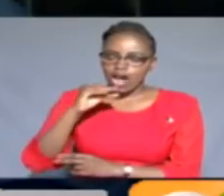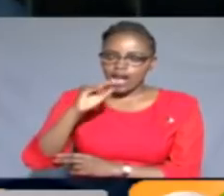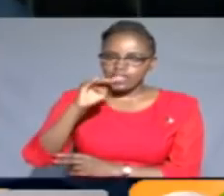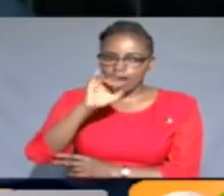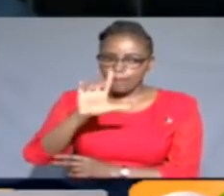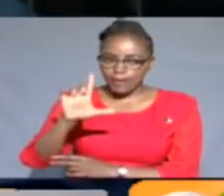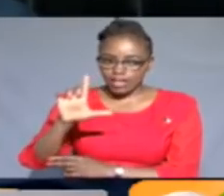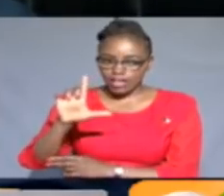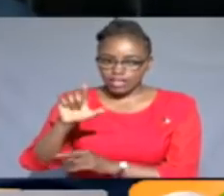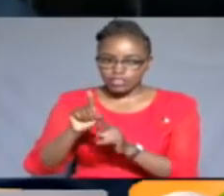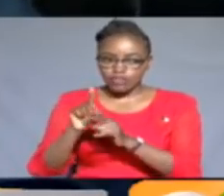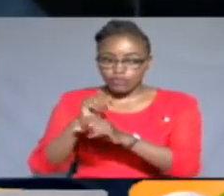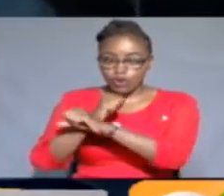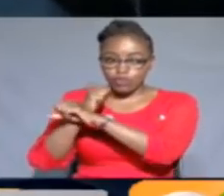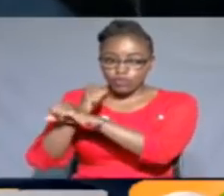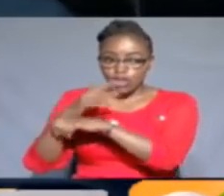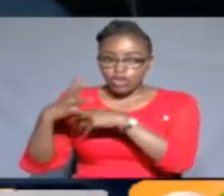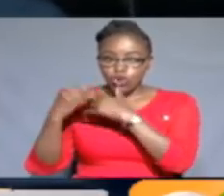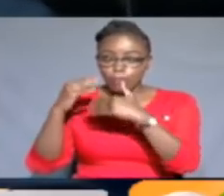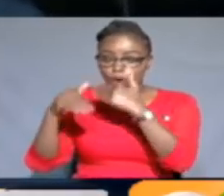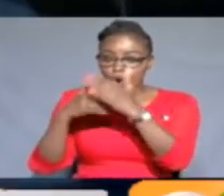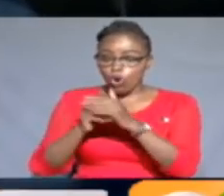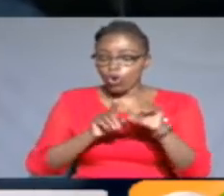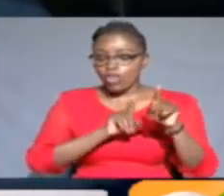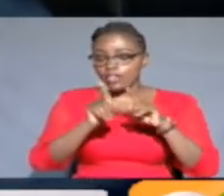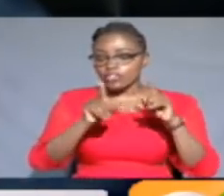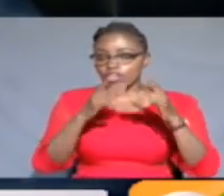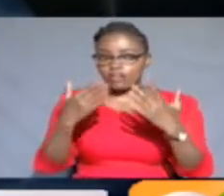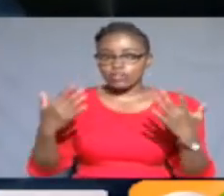and the prosecution to punish the defense with copies of all the documentary material in the matter.